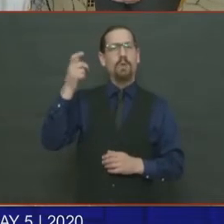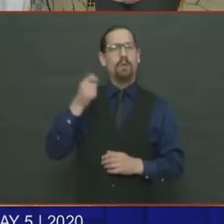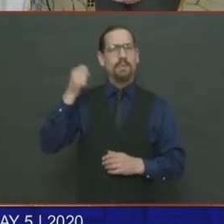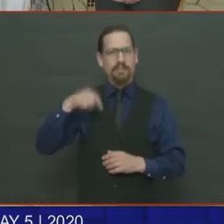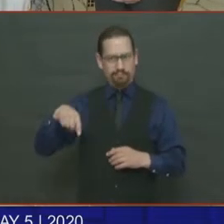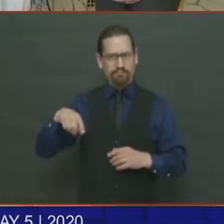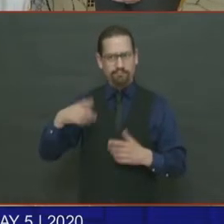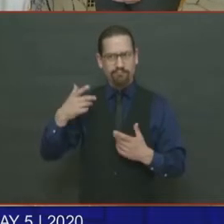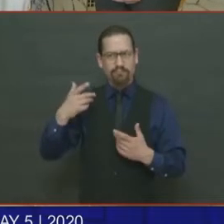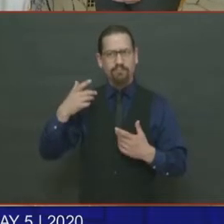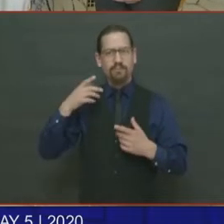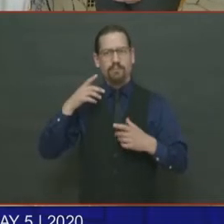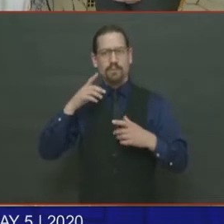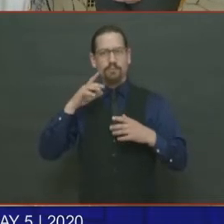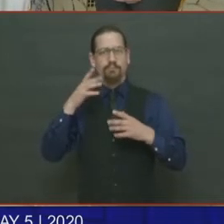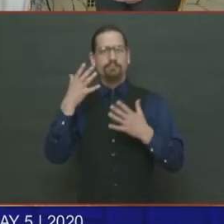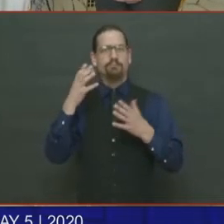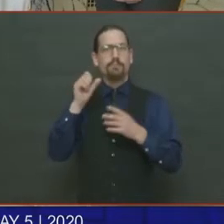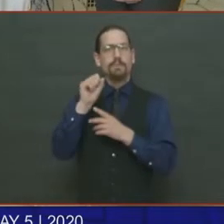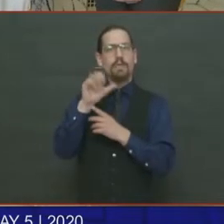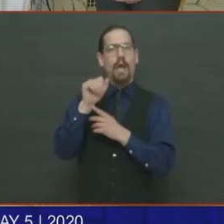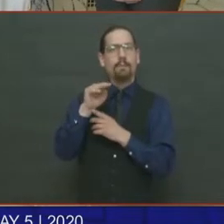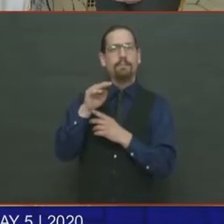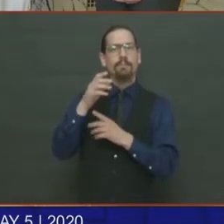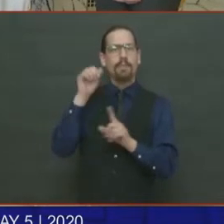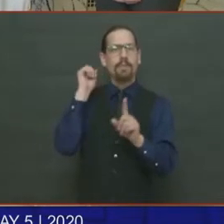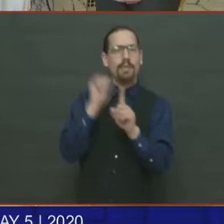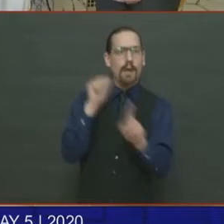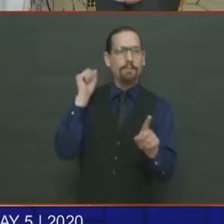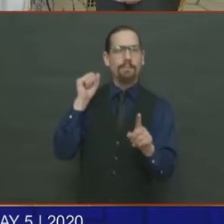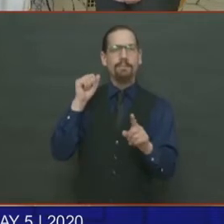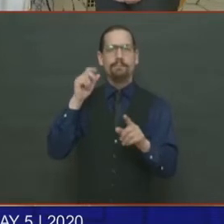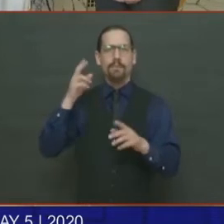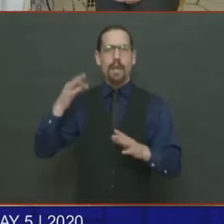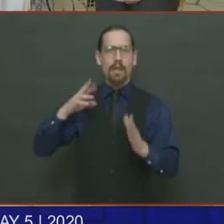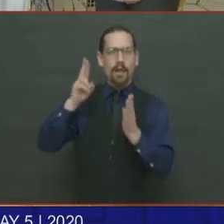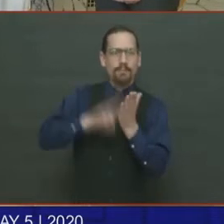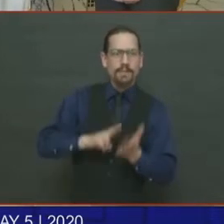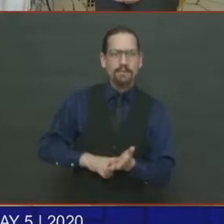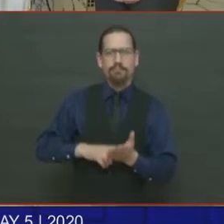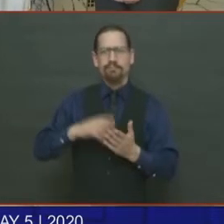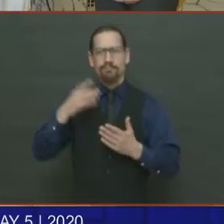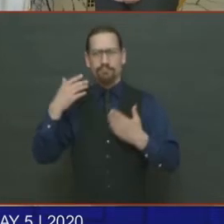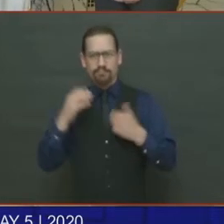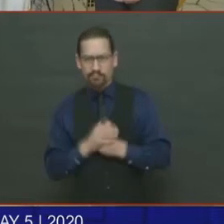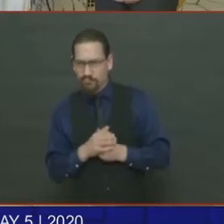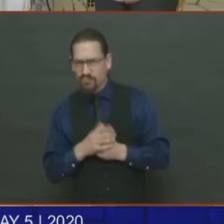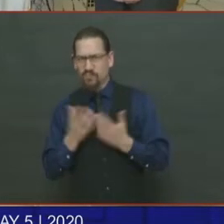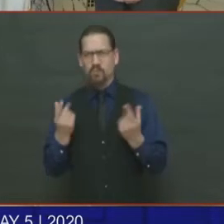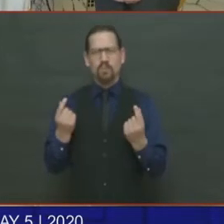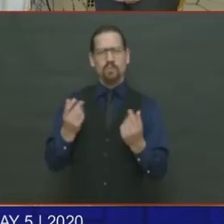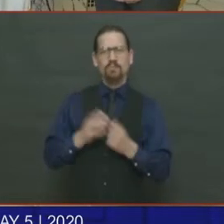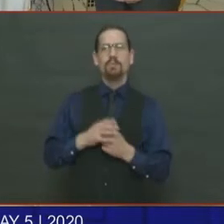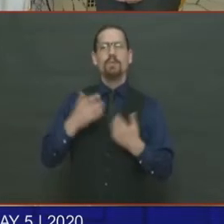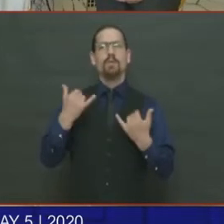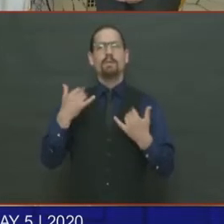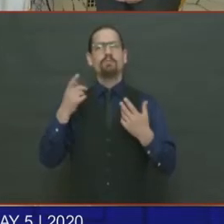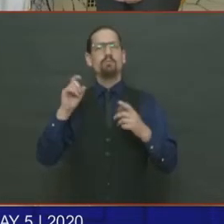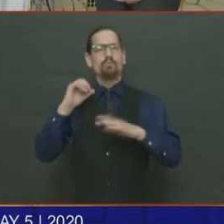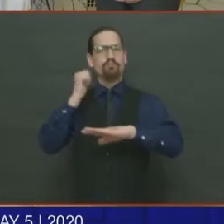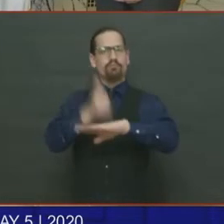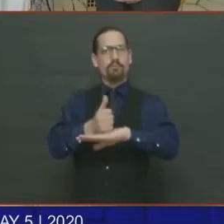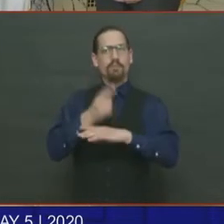will you have the state pay for credit monitoring of those who've been victimized, maybe out of the $1.25 billion